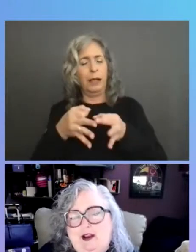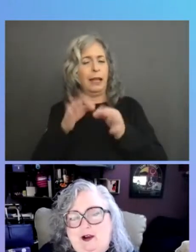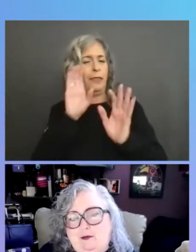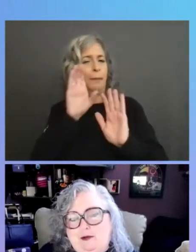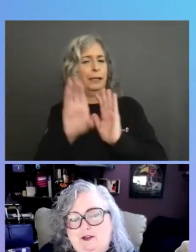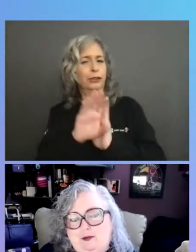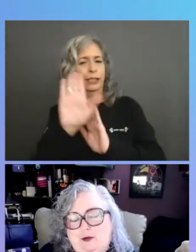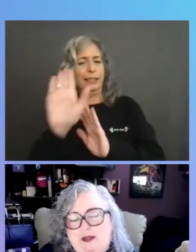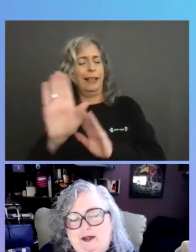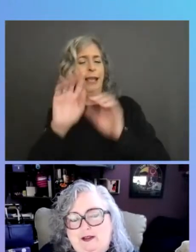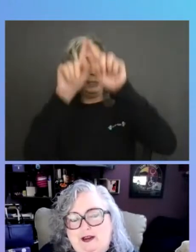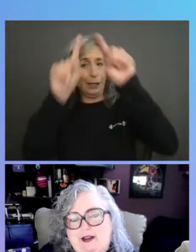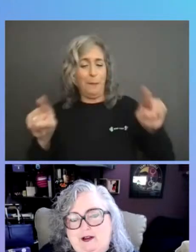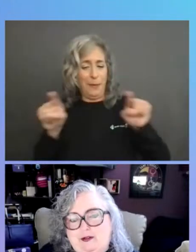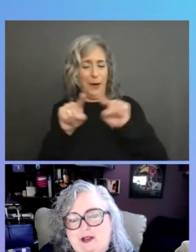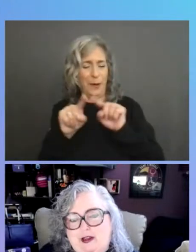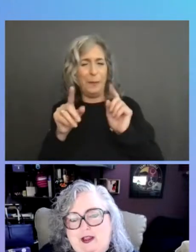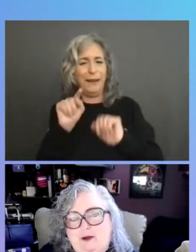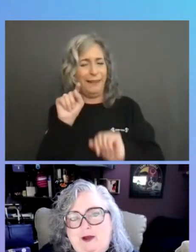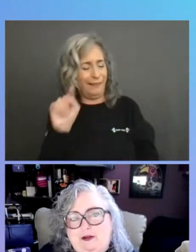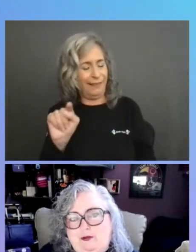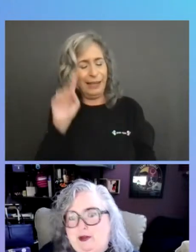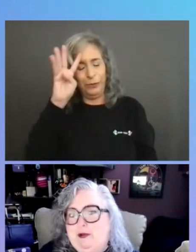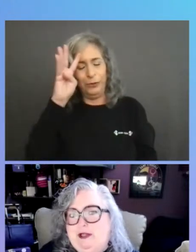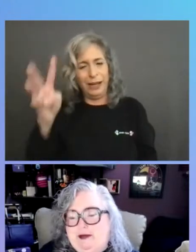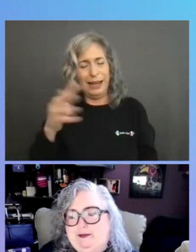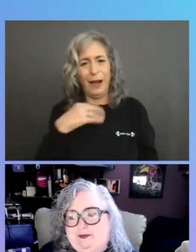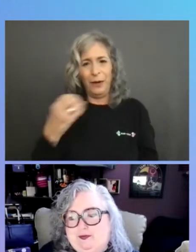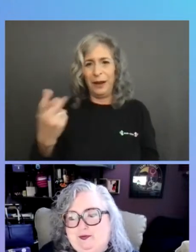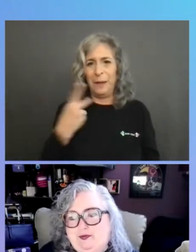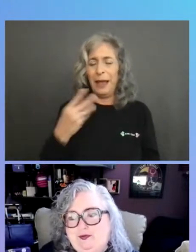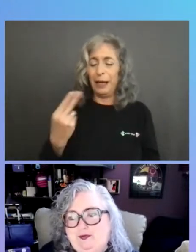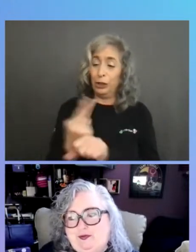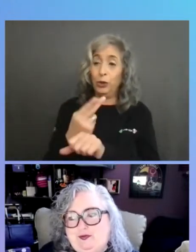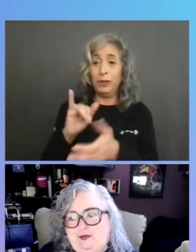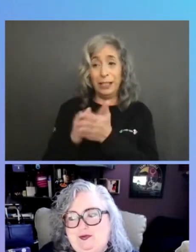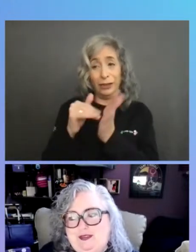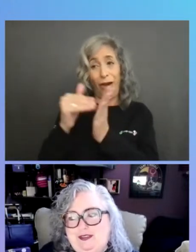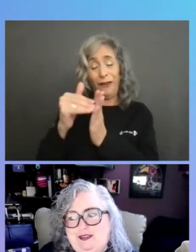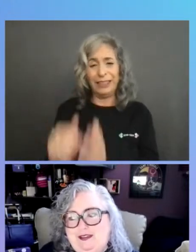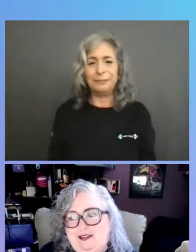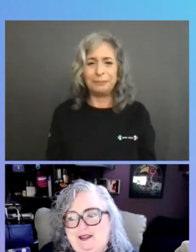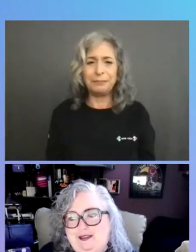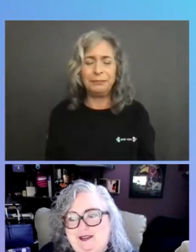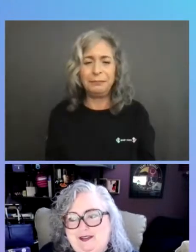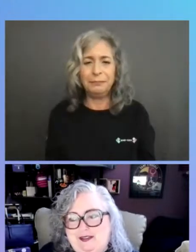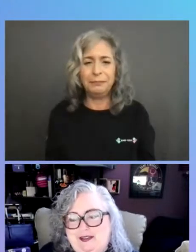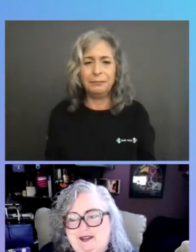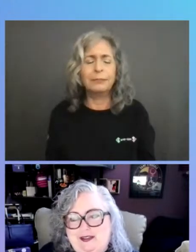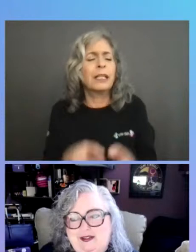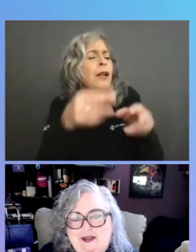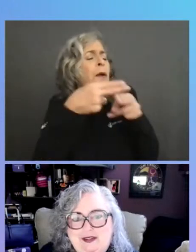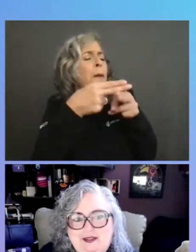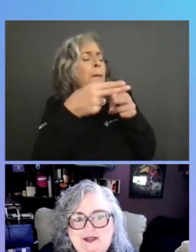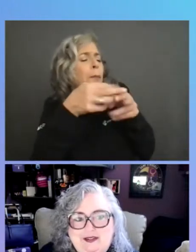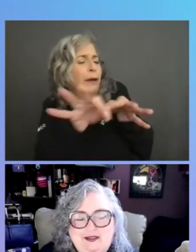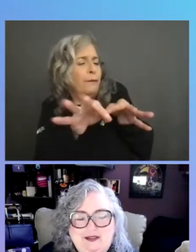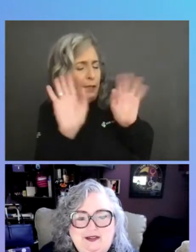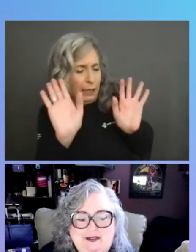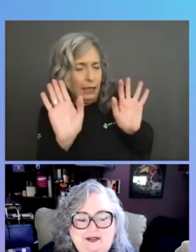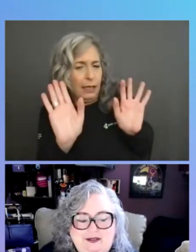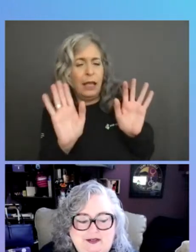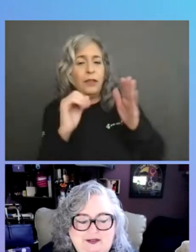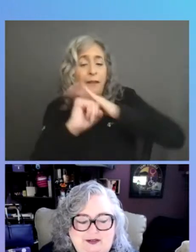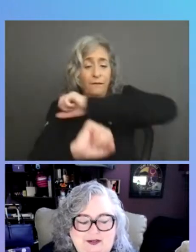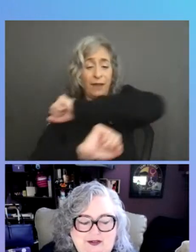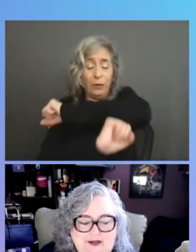pyramid reference point that I come back to frequently. Yeah, so just really briefly, the whole idea is there is a